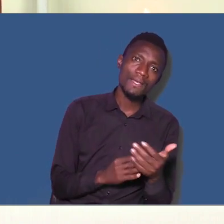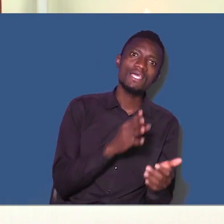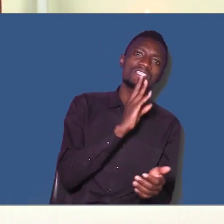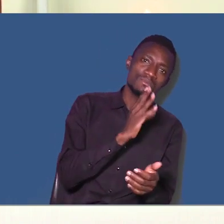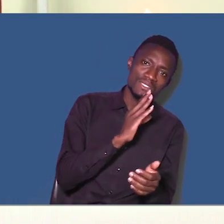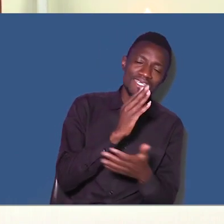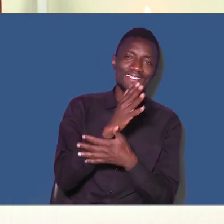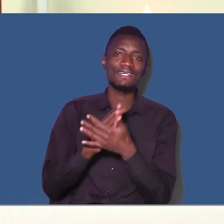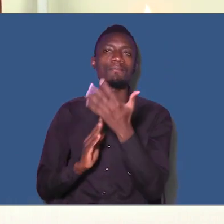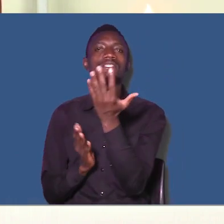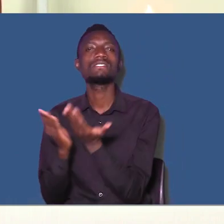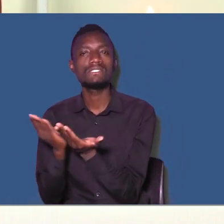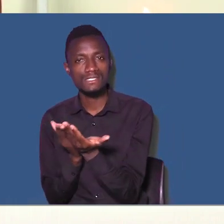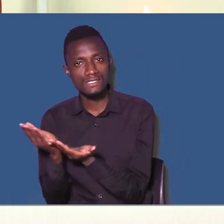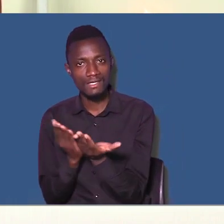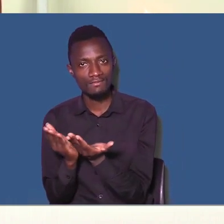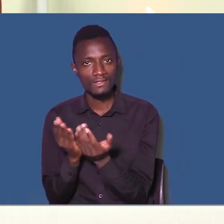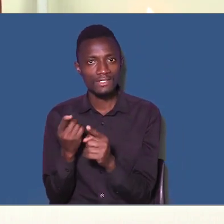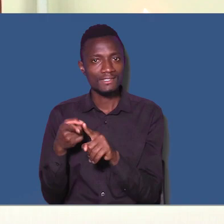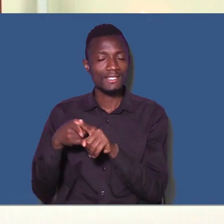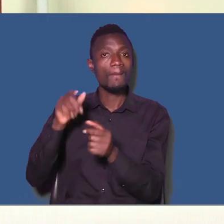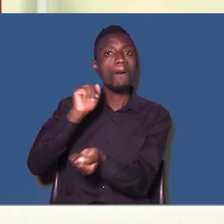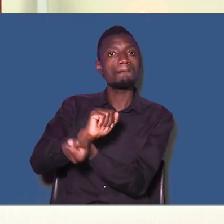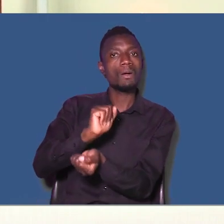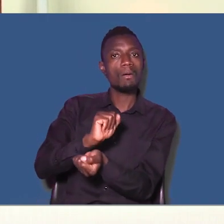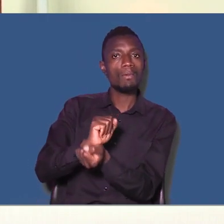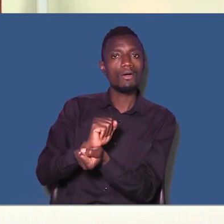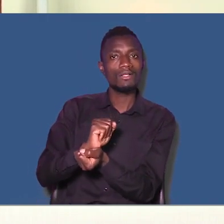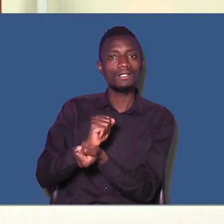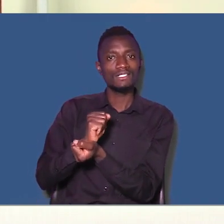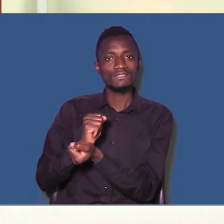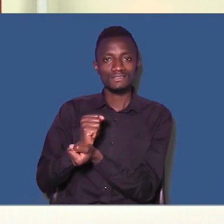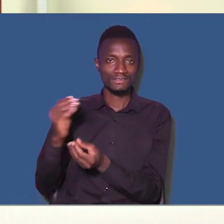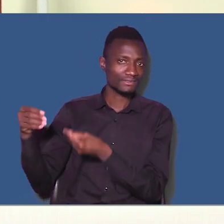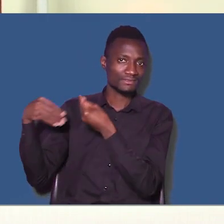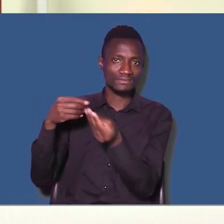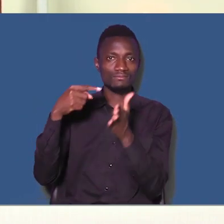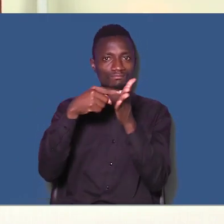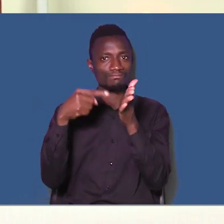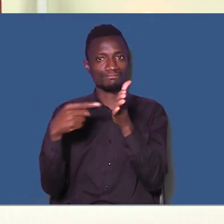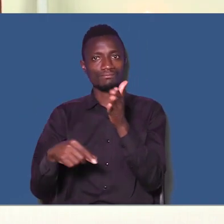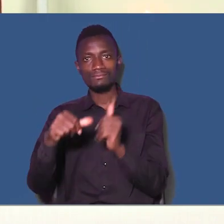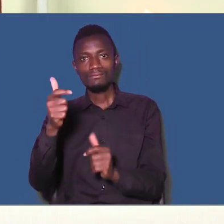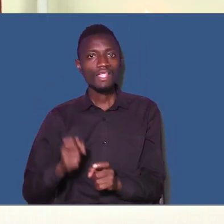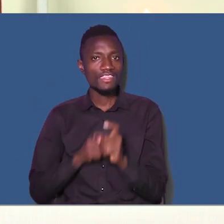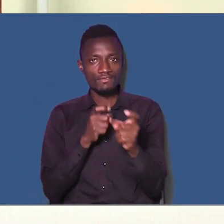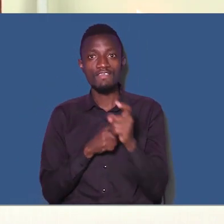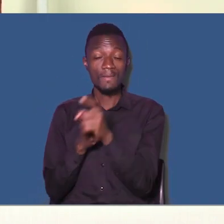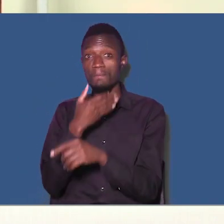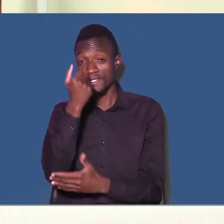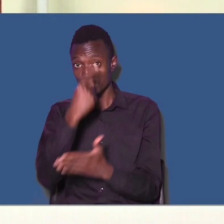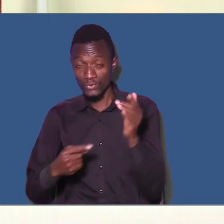But we know that Paul in other epistles mentioned other gifts. The best is to find what is your